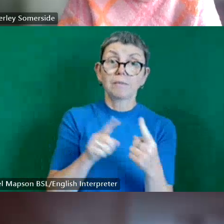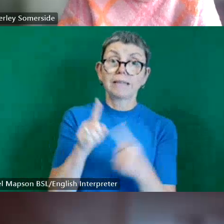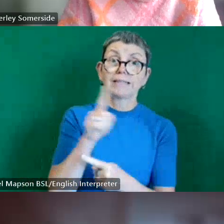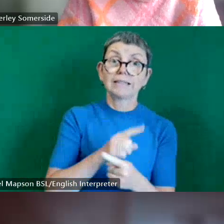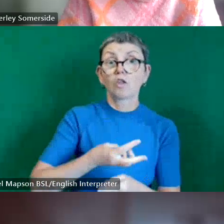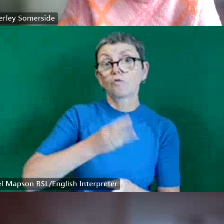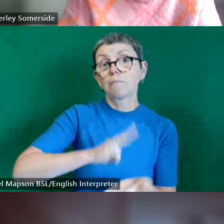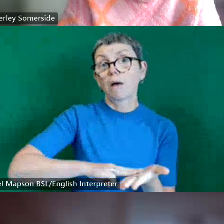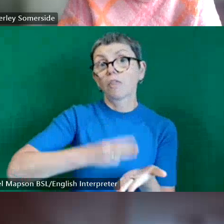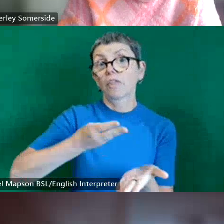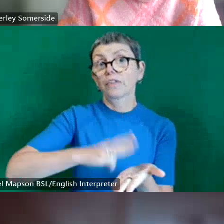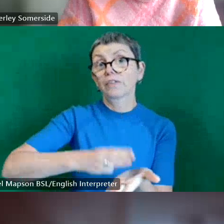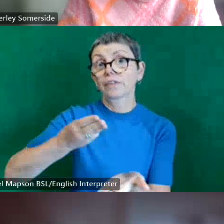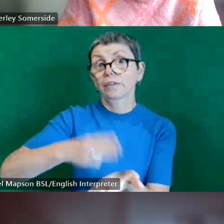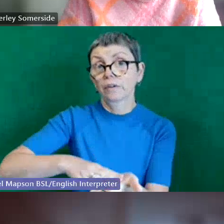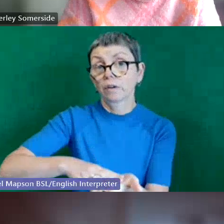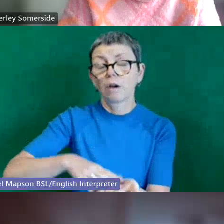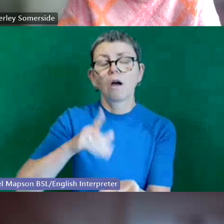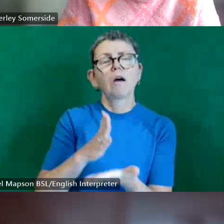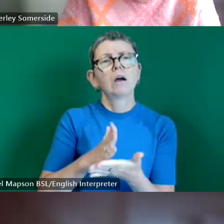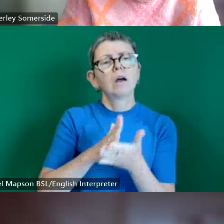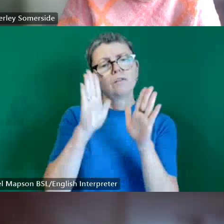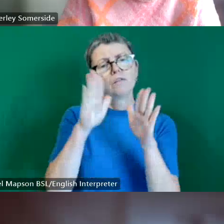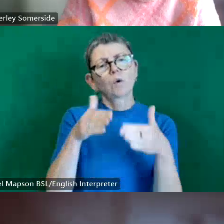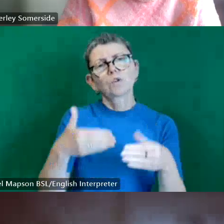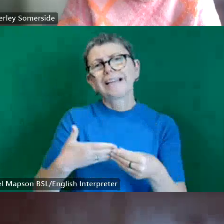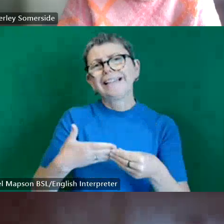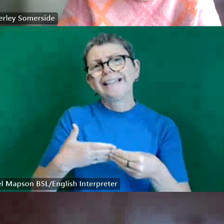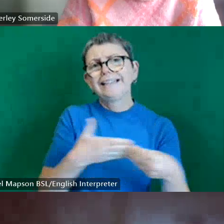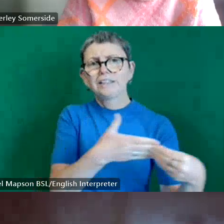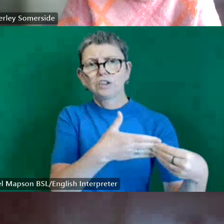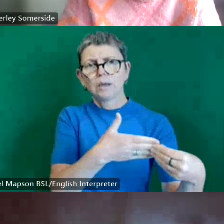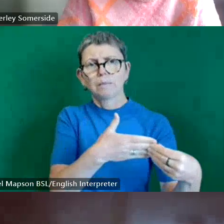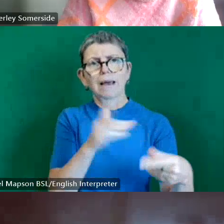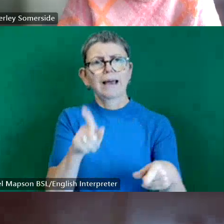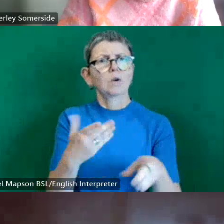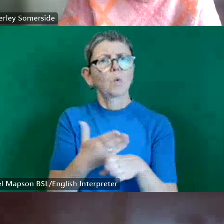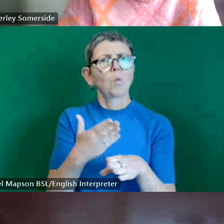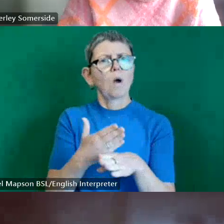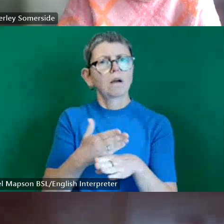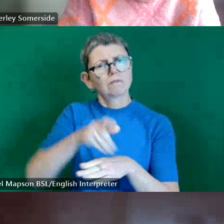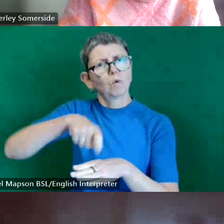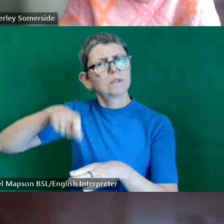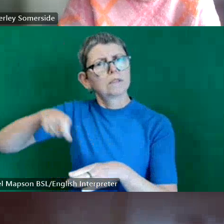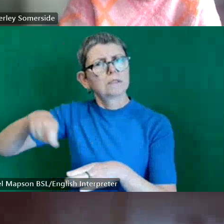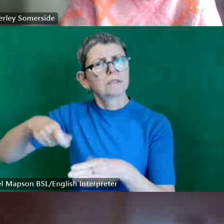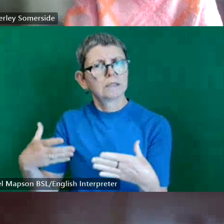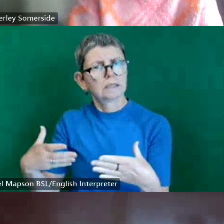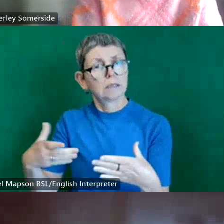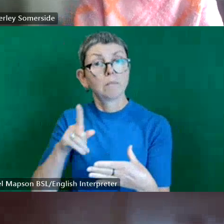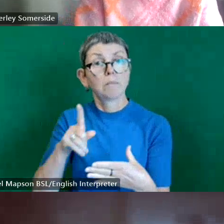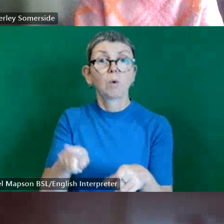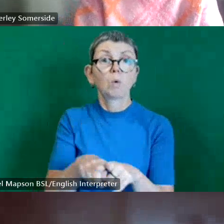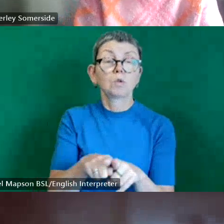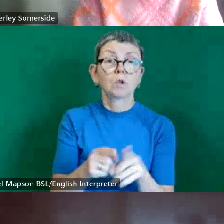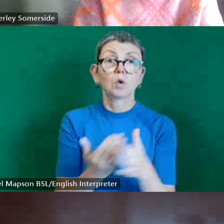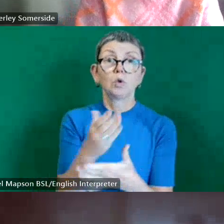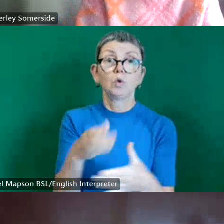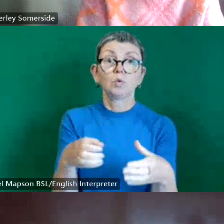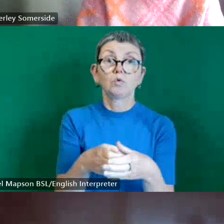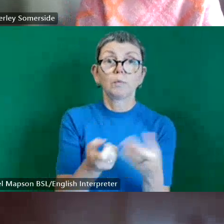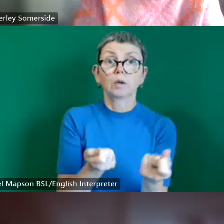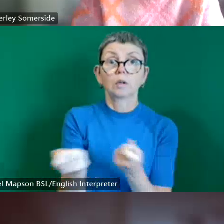on, is very focused on, is leadership and workforce. We've also set up a new group, and that's co-chaired